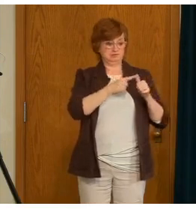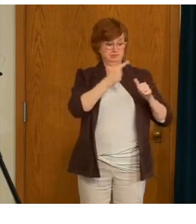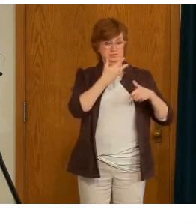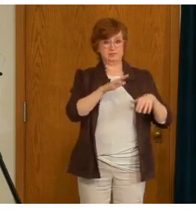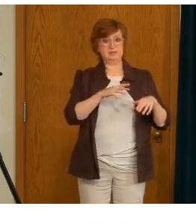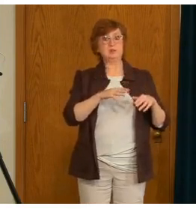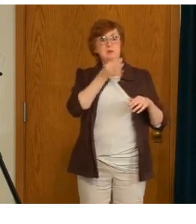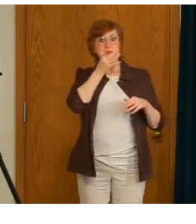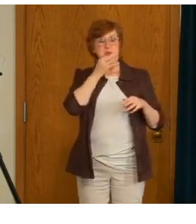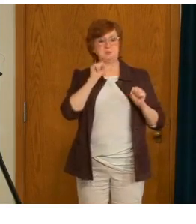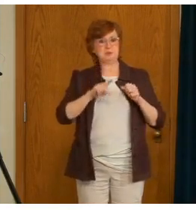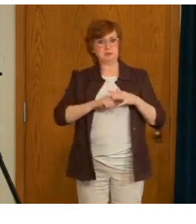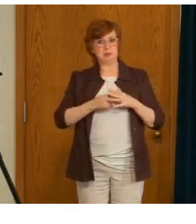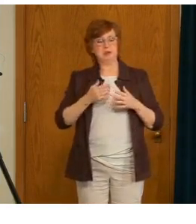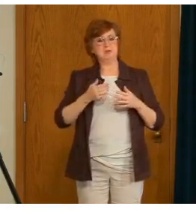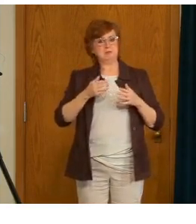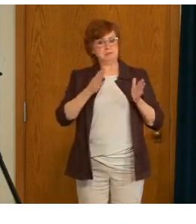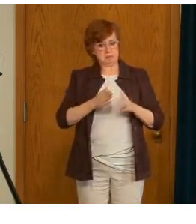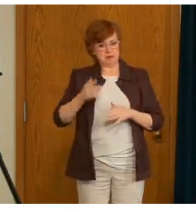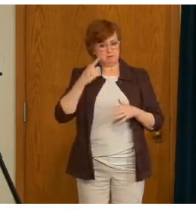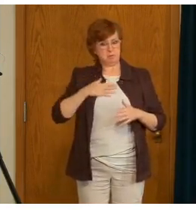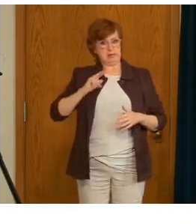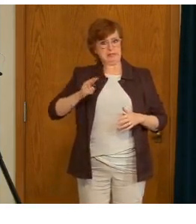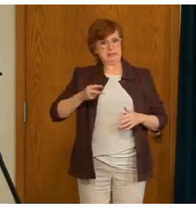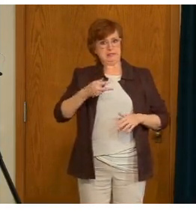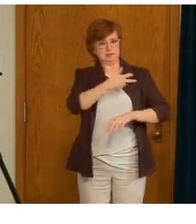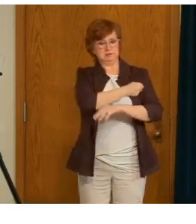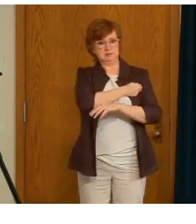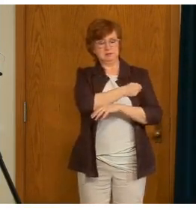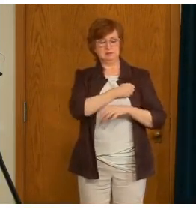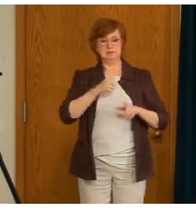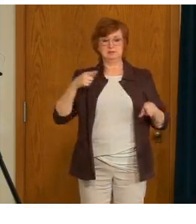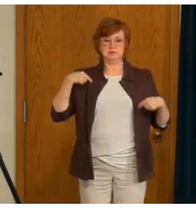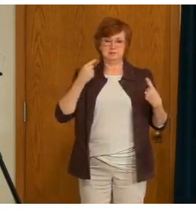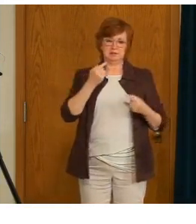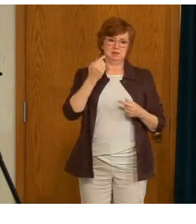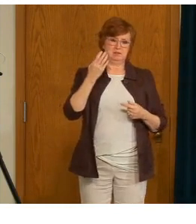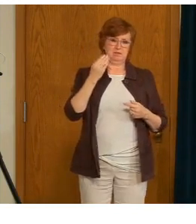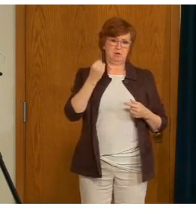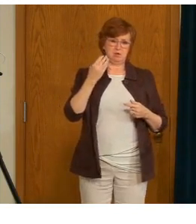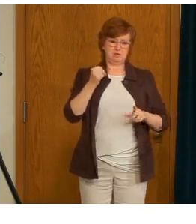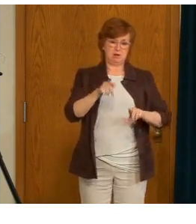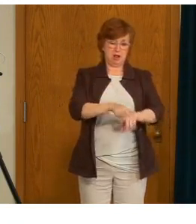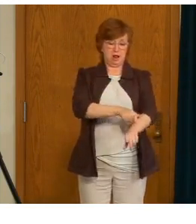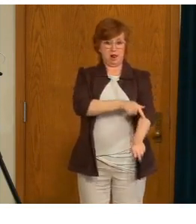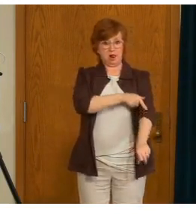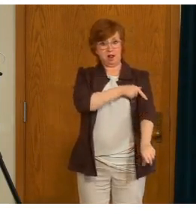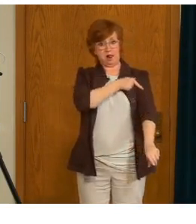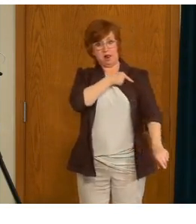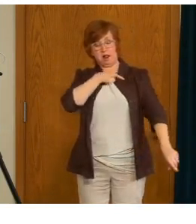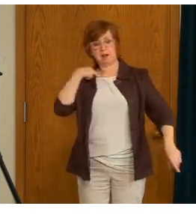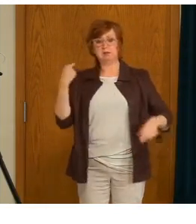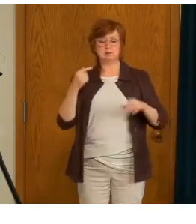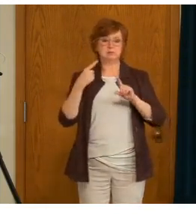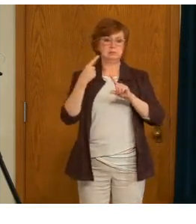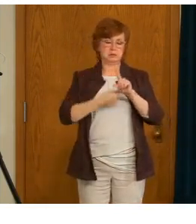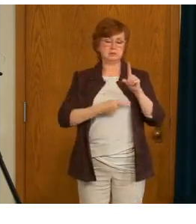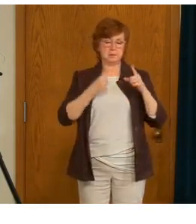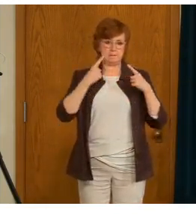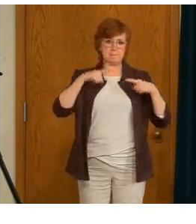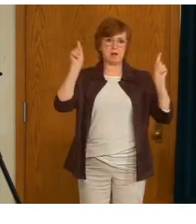get your second shot. After 14 long months, we are finally moving past the point of